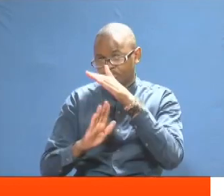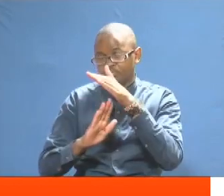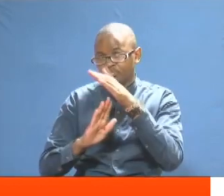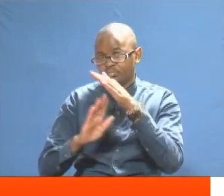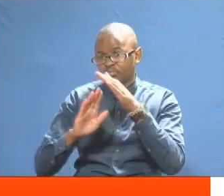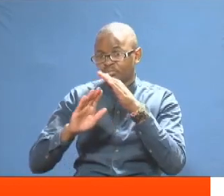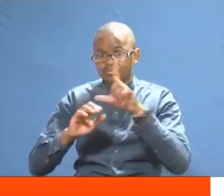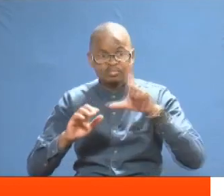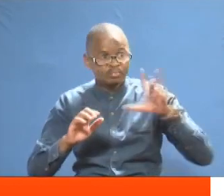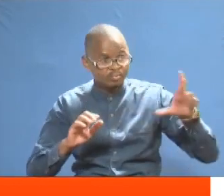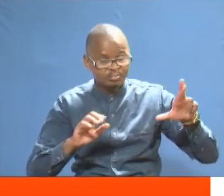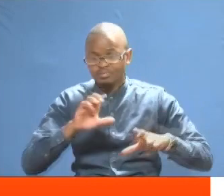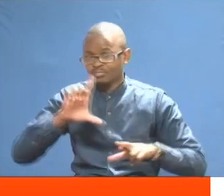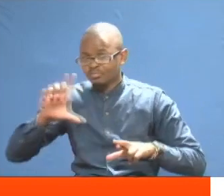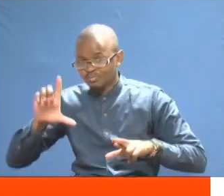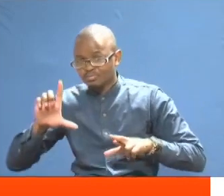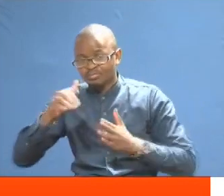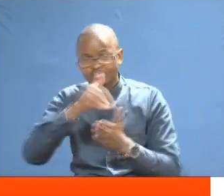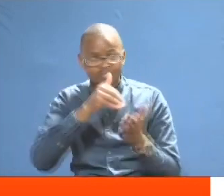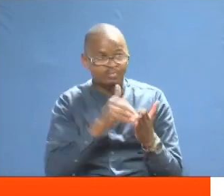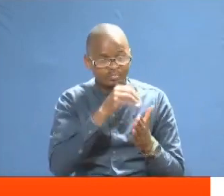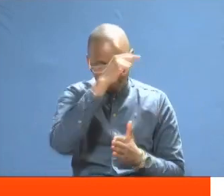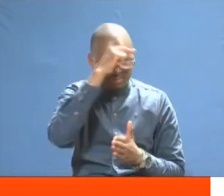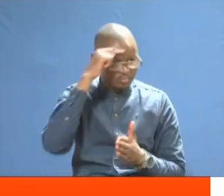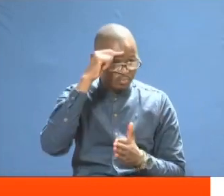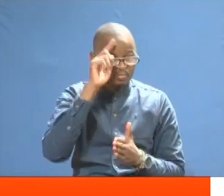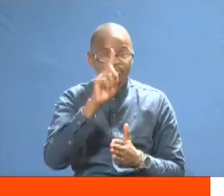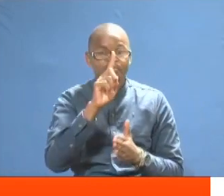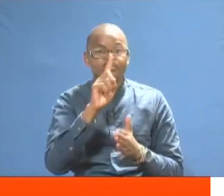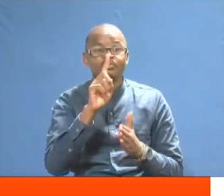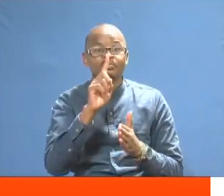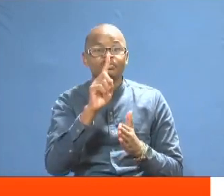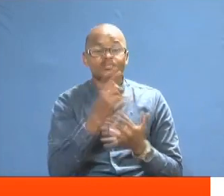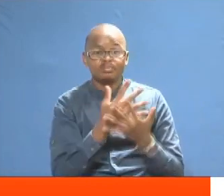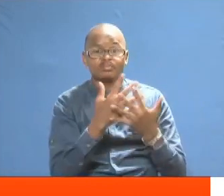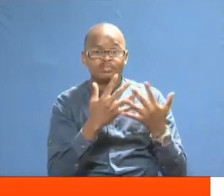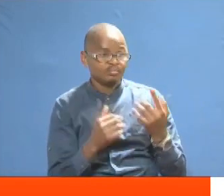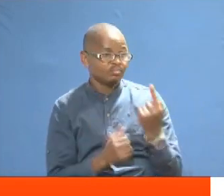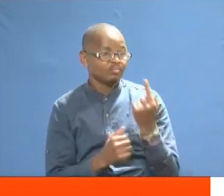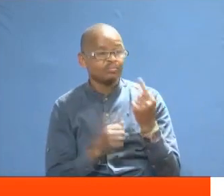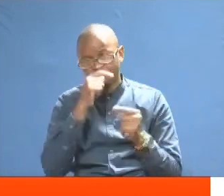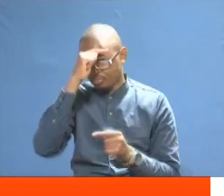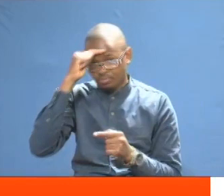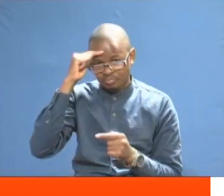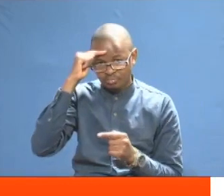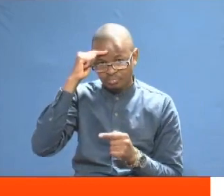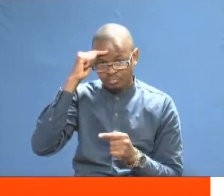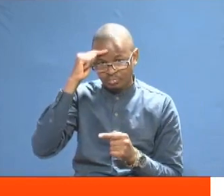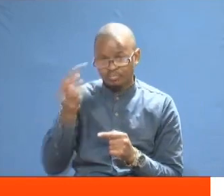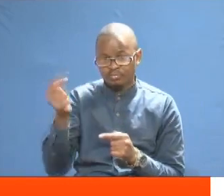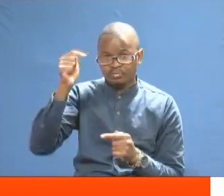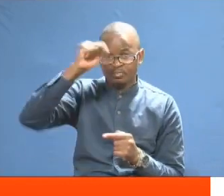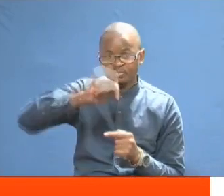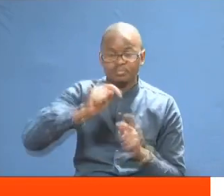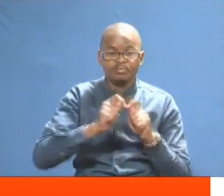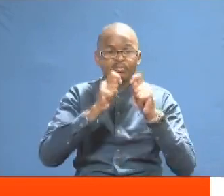fought left, right, and center is because of one issue. It is because he is bringing to